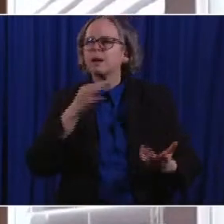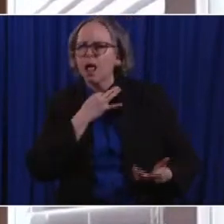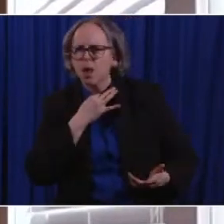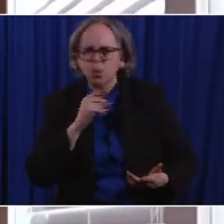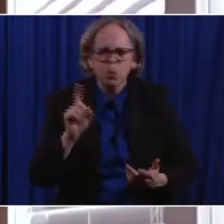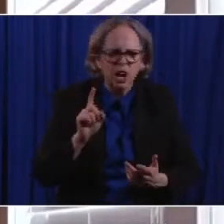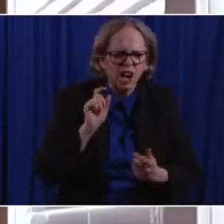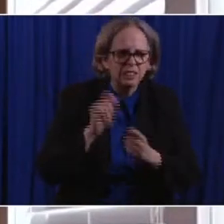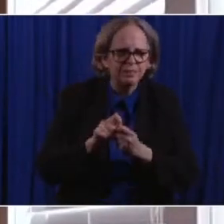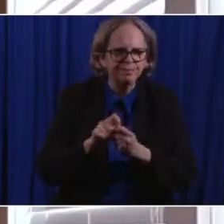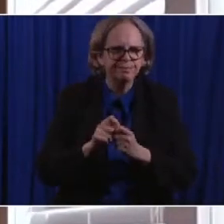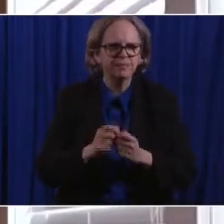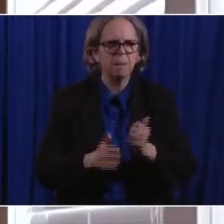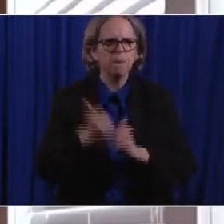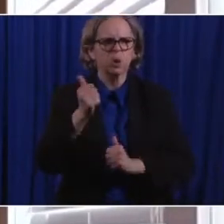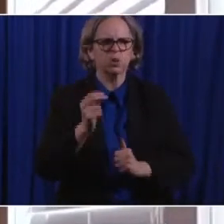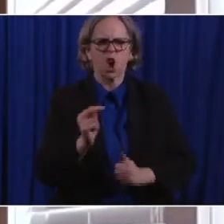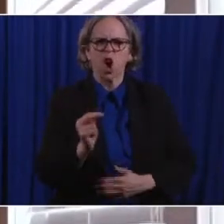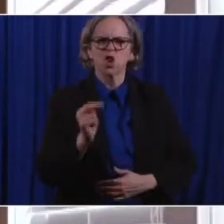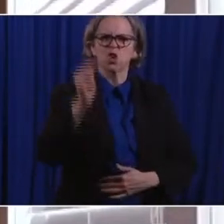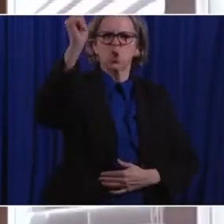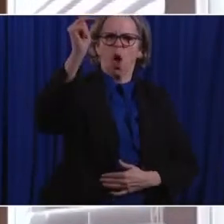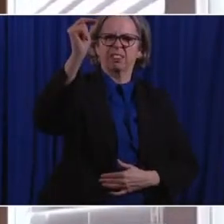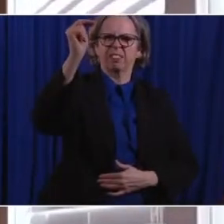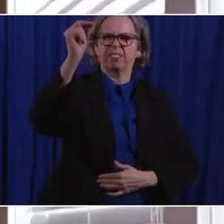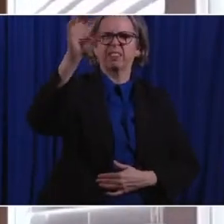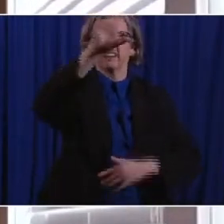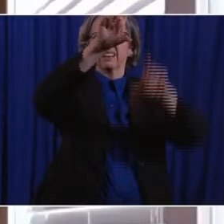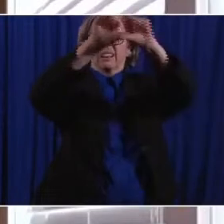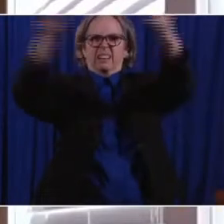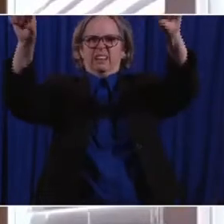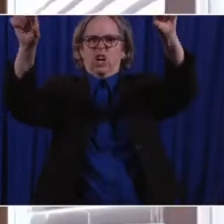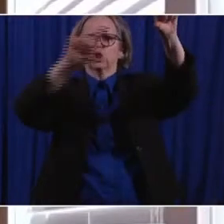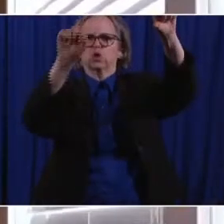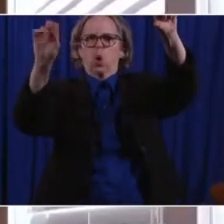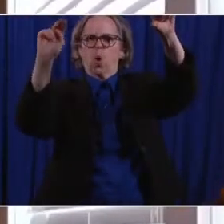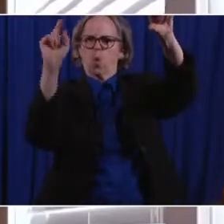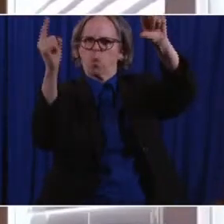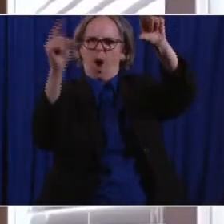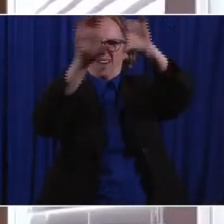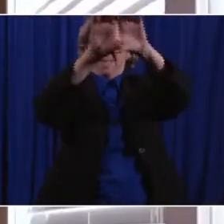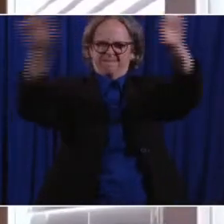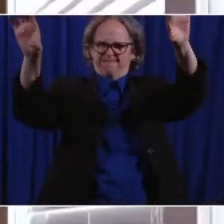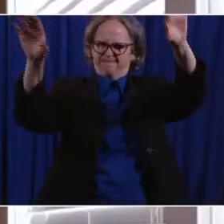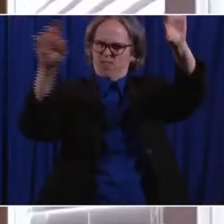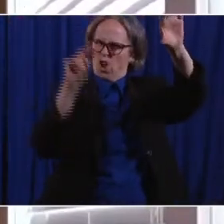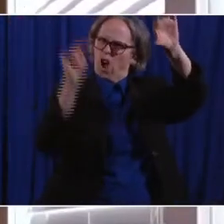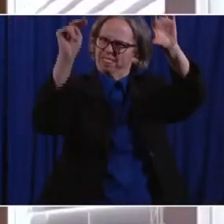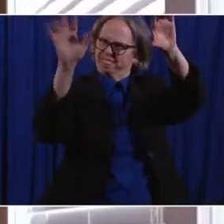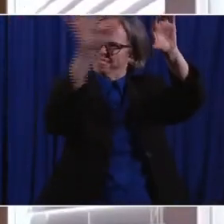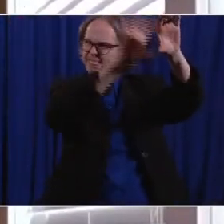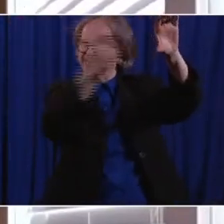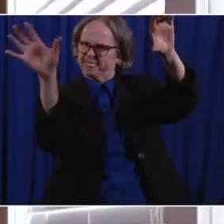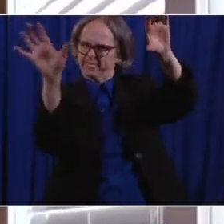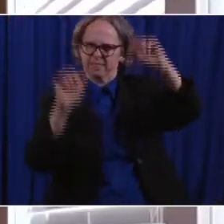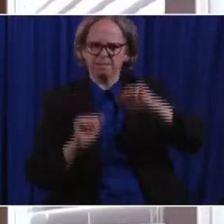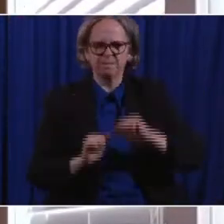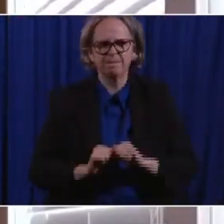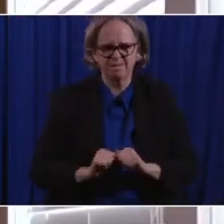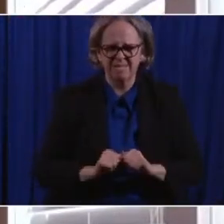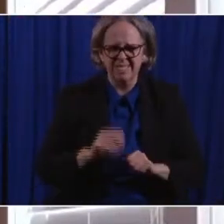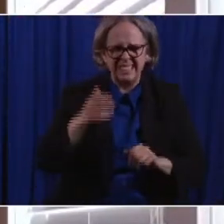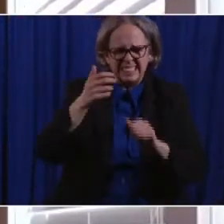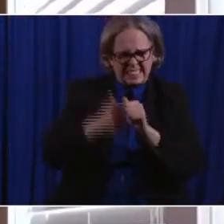1 counties. So while COVID-19 is certainly not limited to any particular part of the state, we are